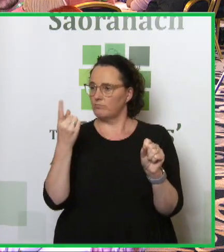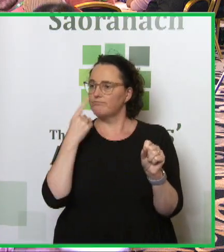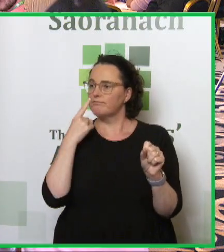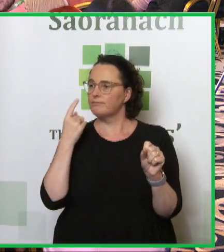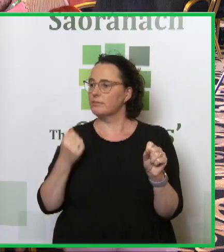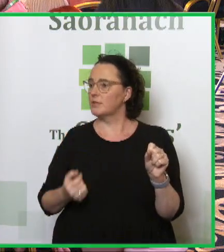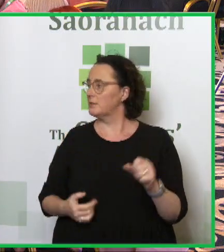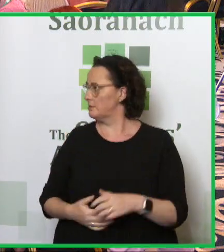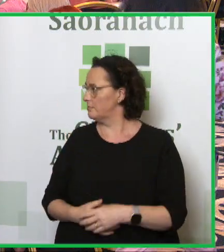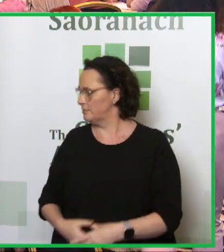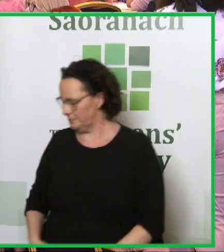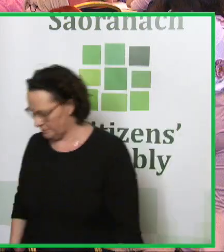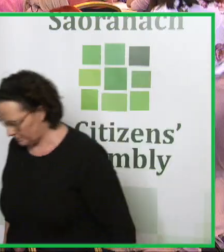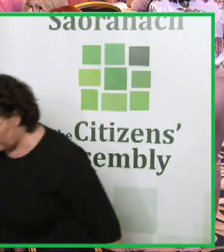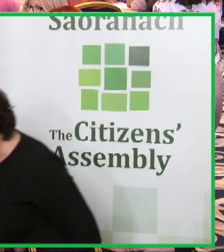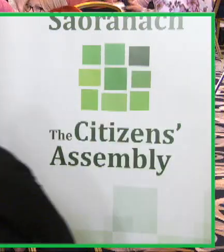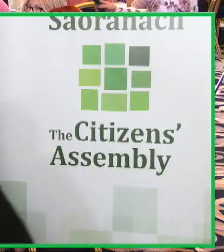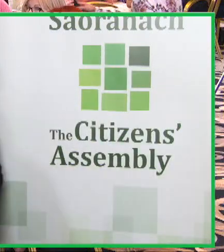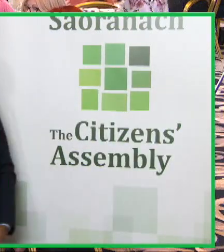one.